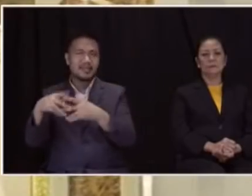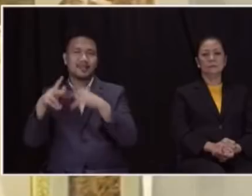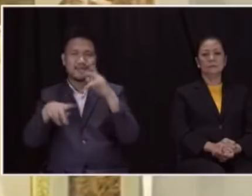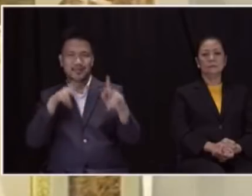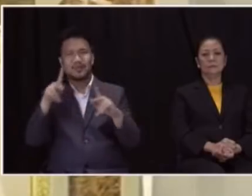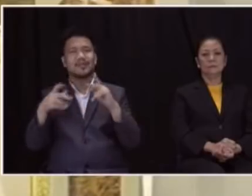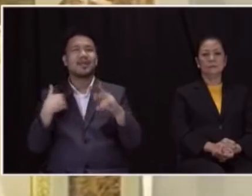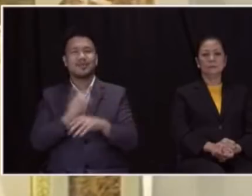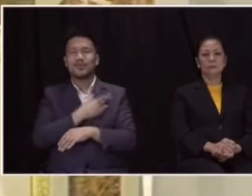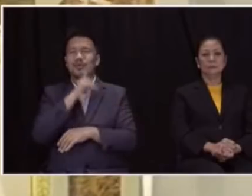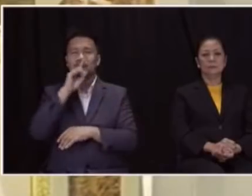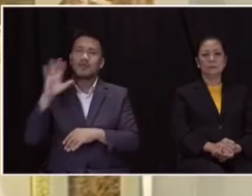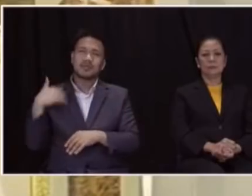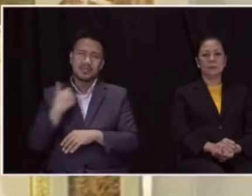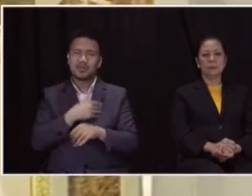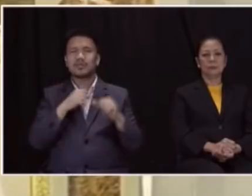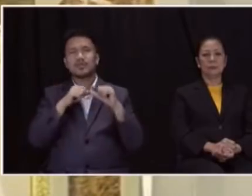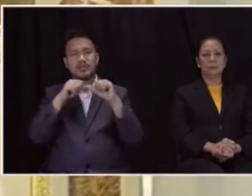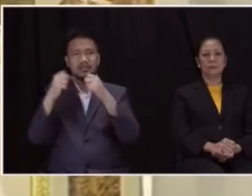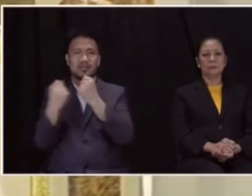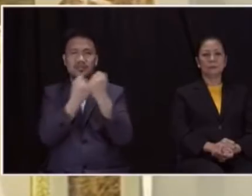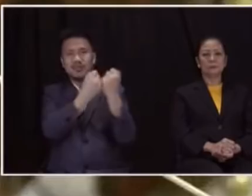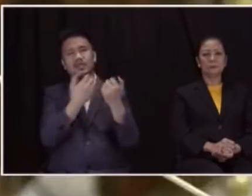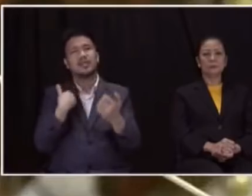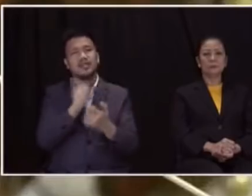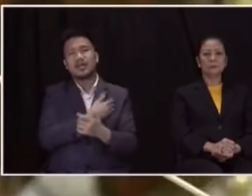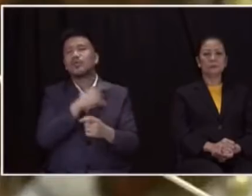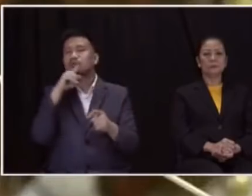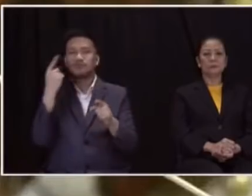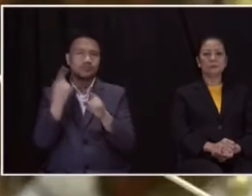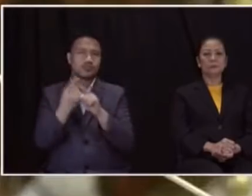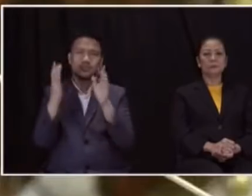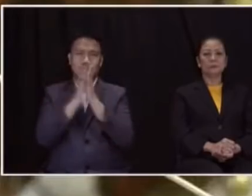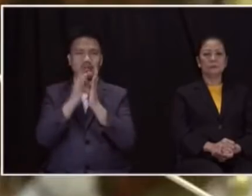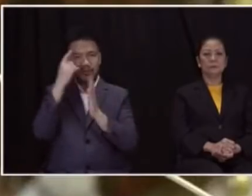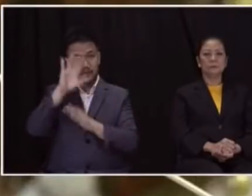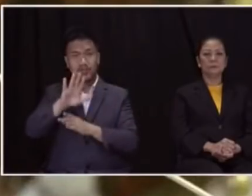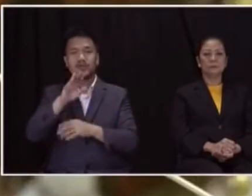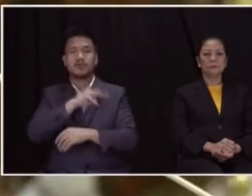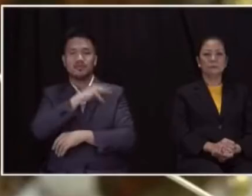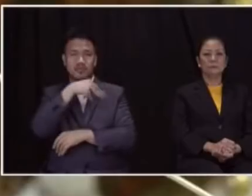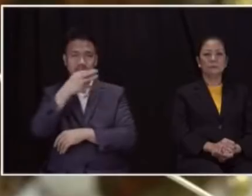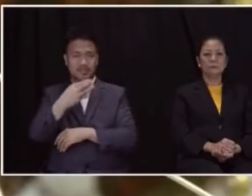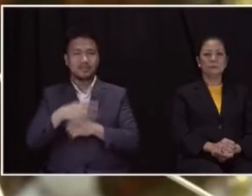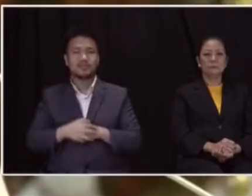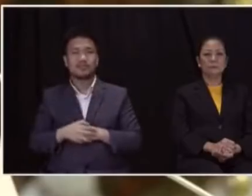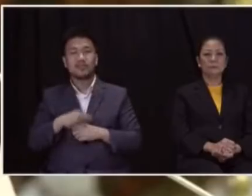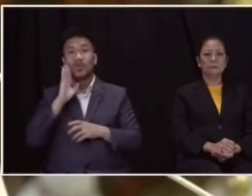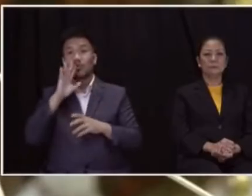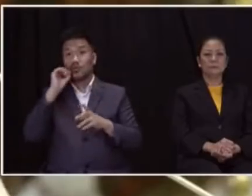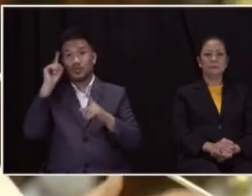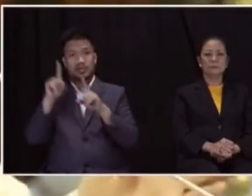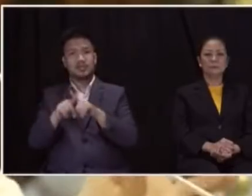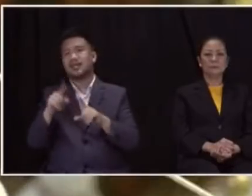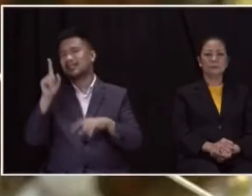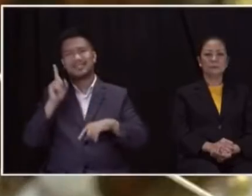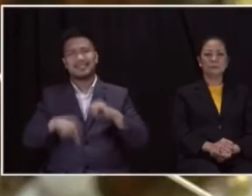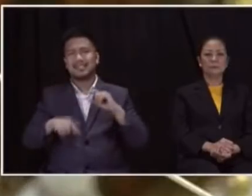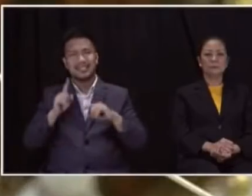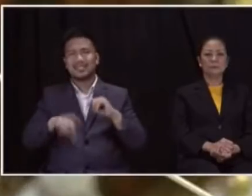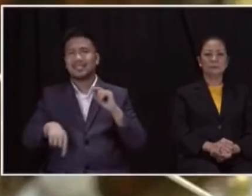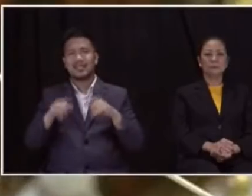our unwavering support and our fervent prayers for your mission. Brothers and sisters, I cannot